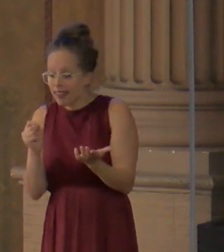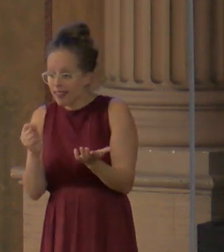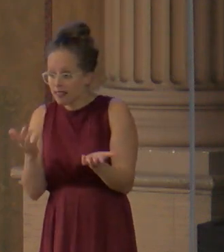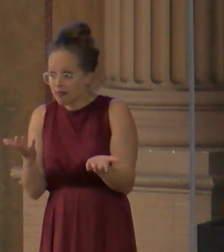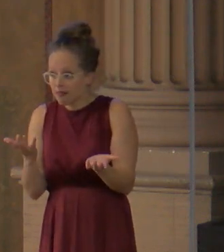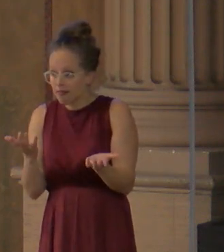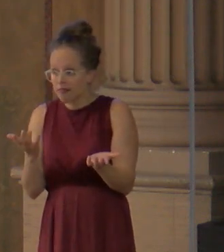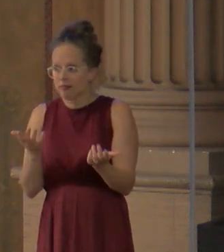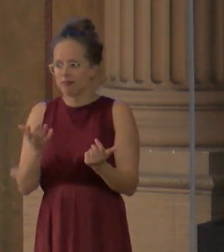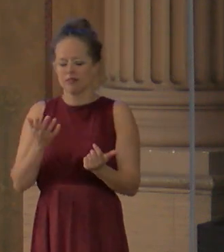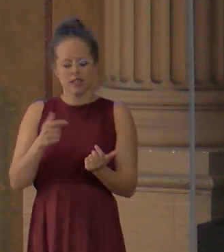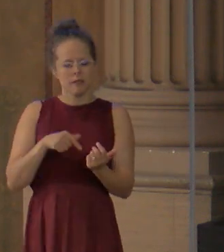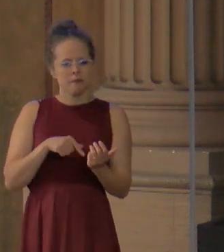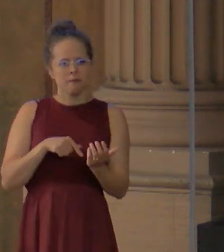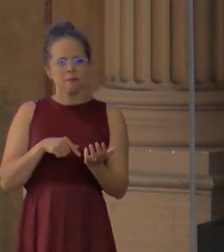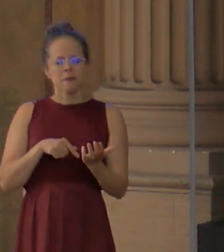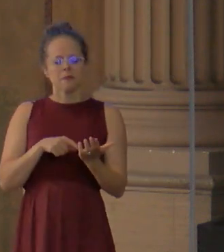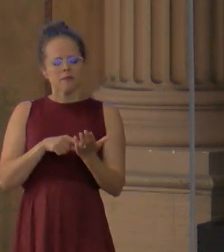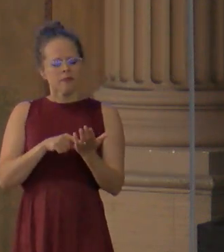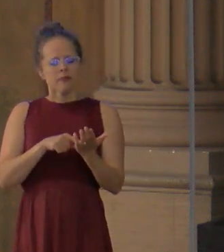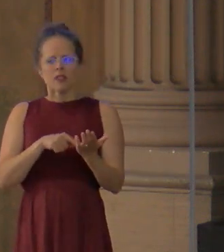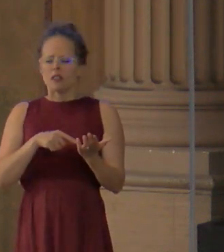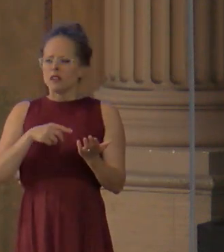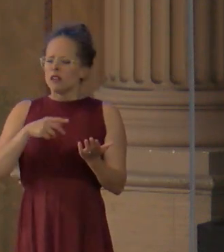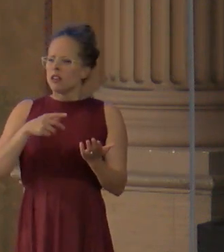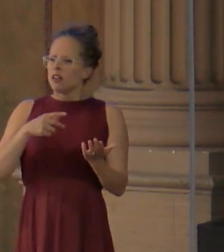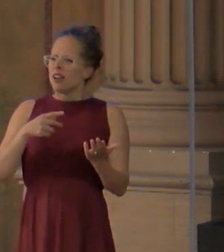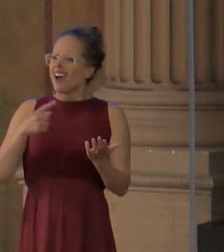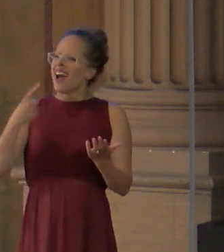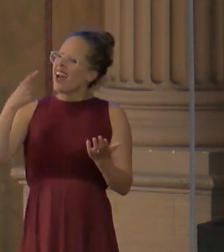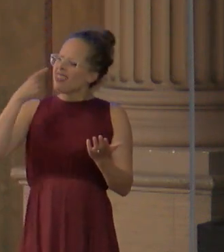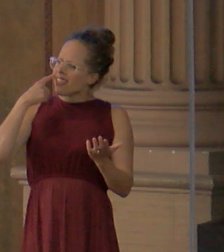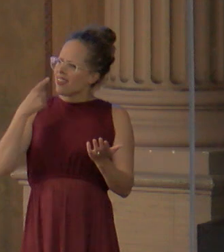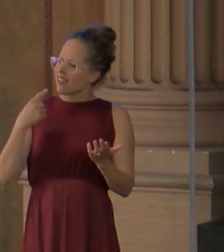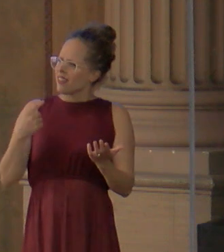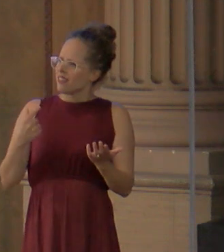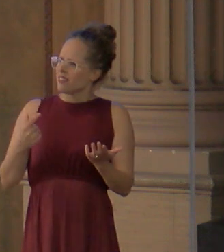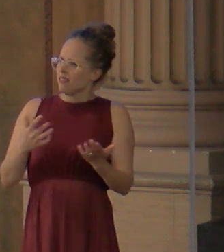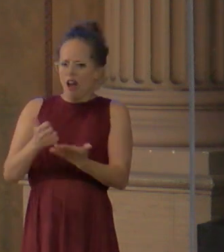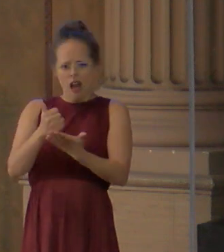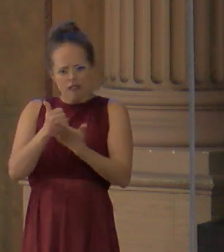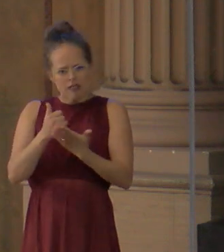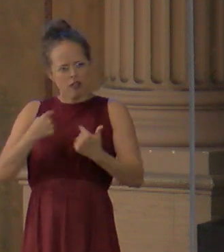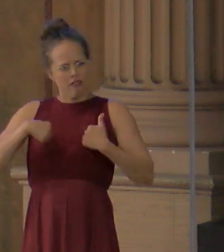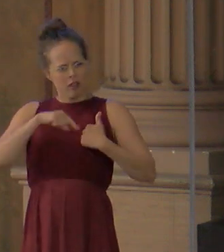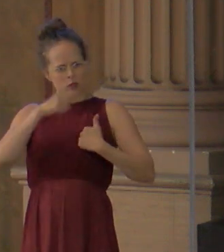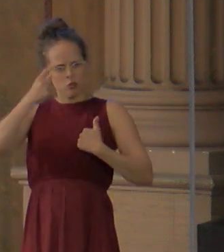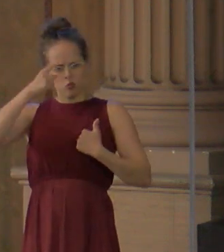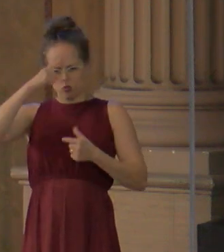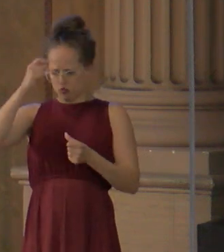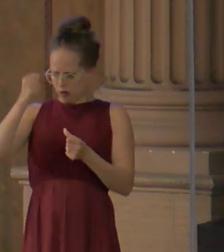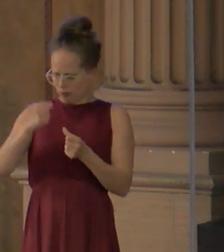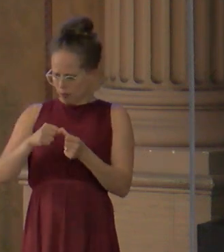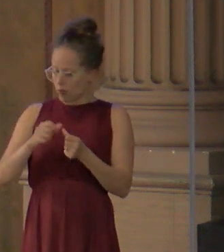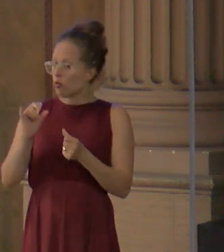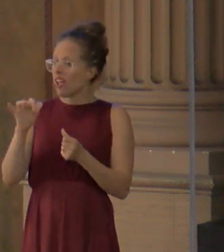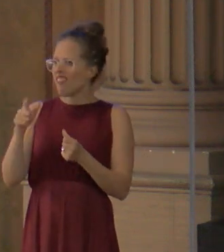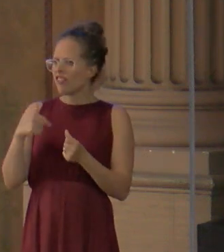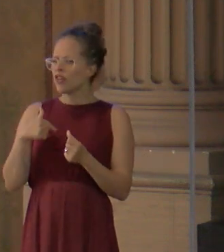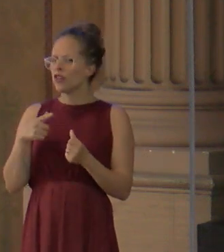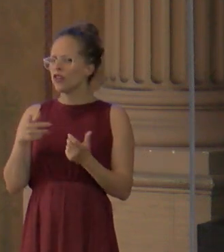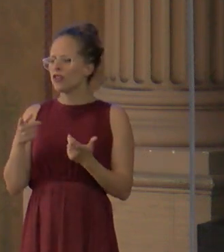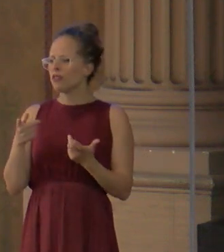going to go about this, and we'll talk about this here in a sec. But again, I think this is super helpful for us to remember because if you're ever